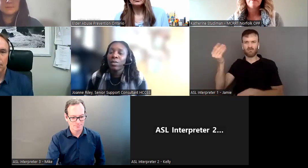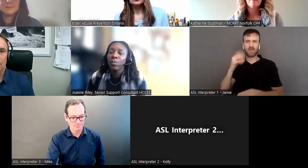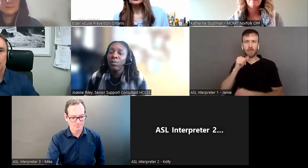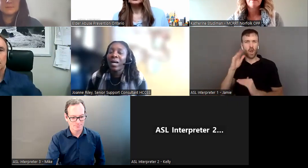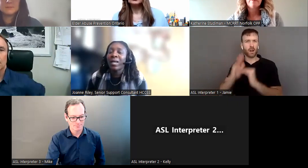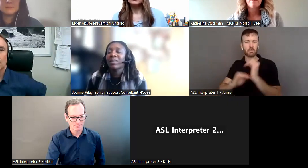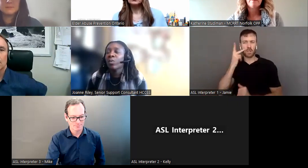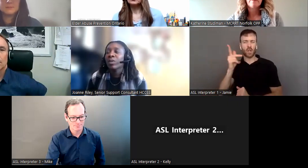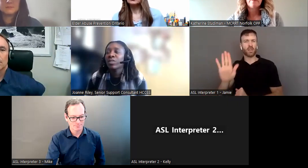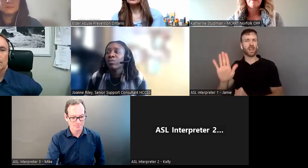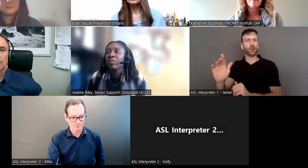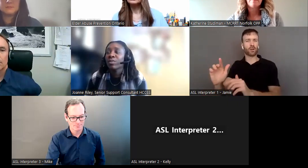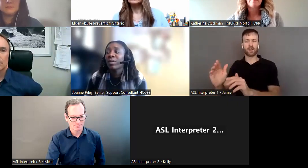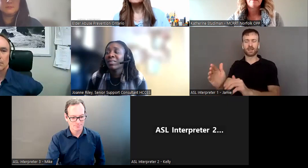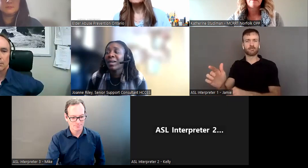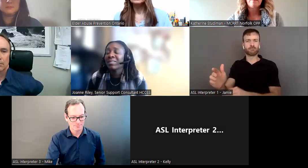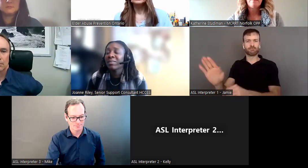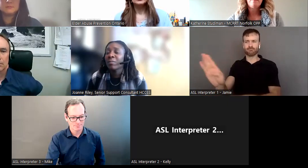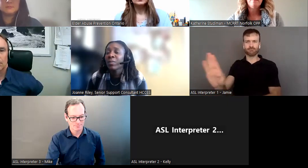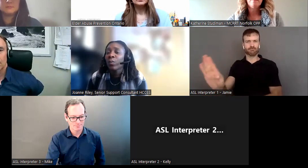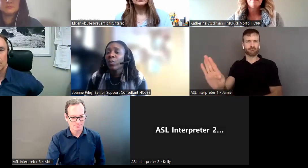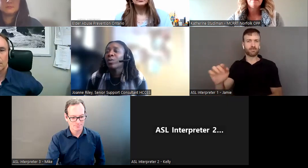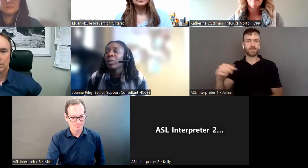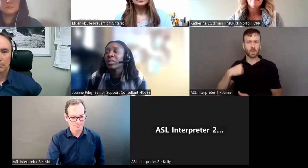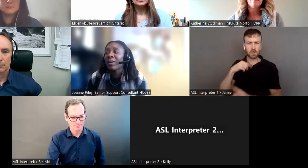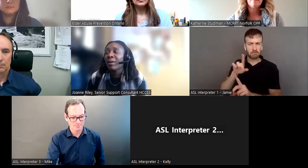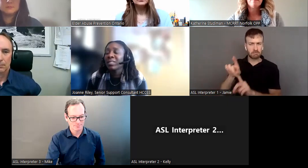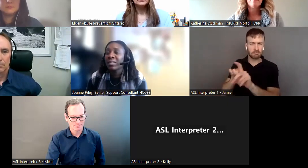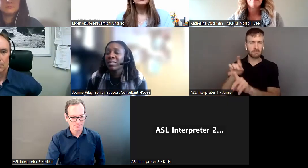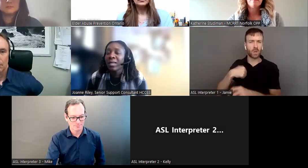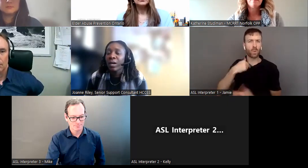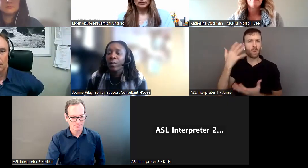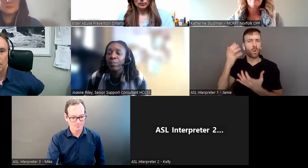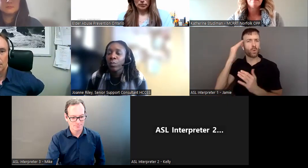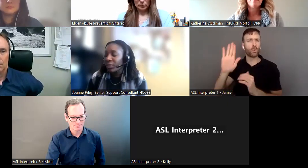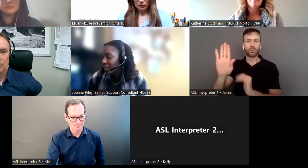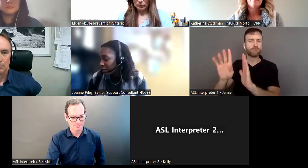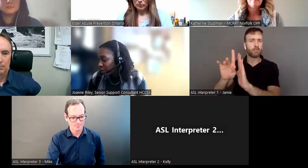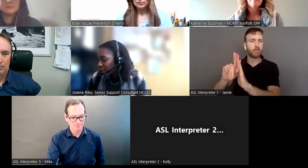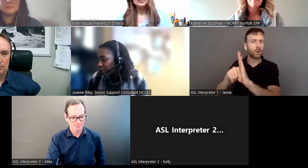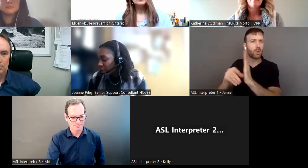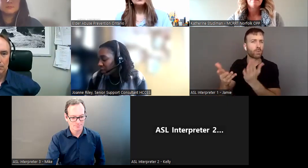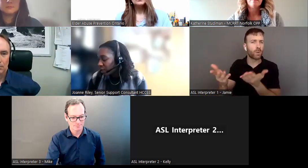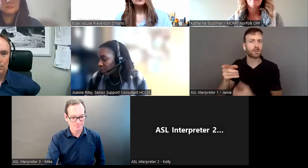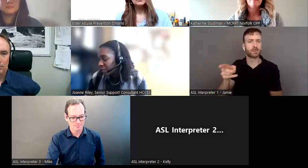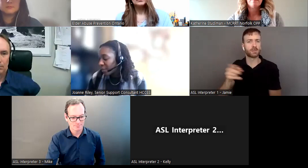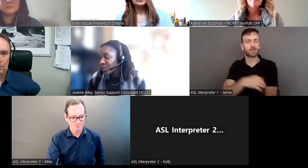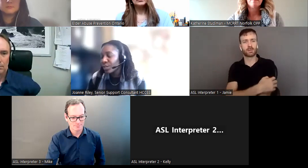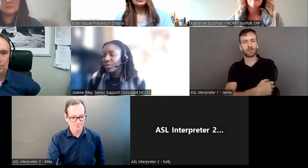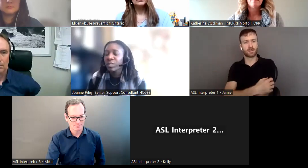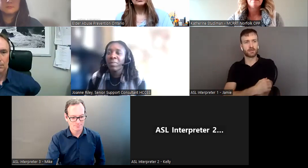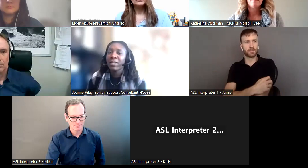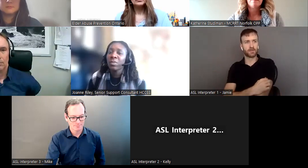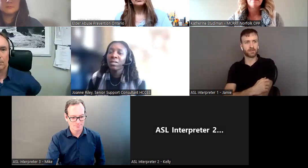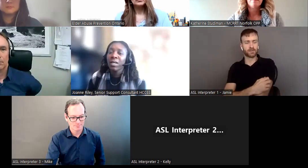so we ask a lot of questions surrounding that, and we want to know what the background is. And one thing when it comes